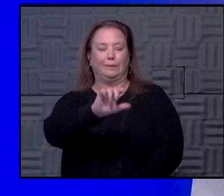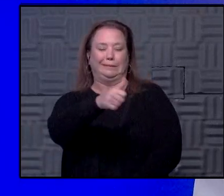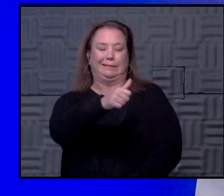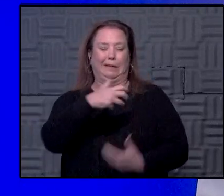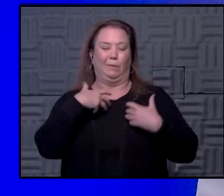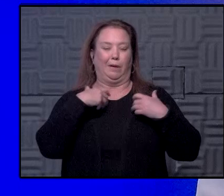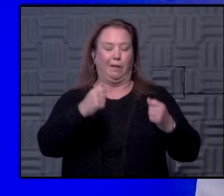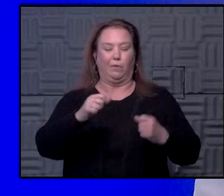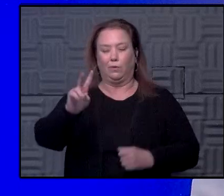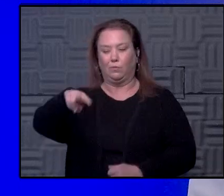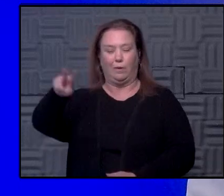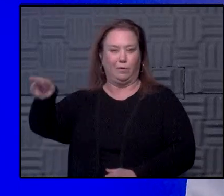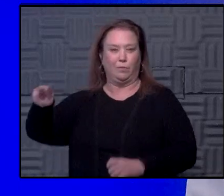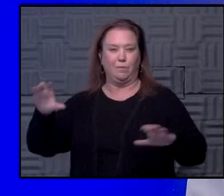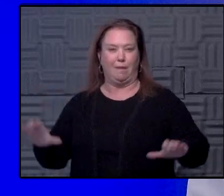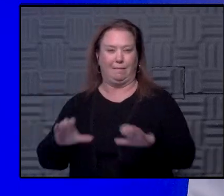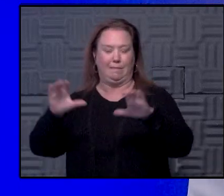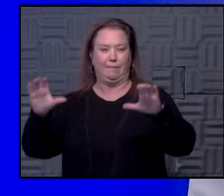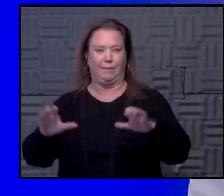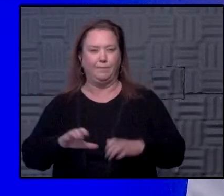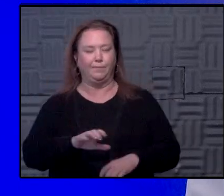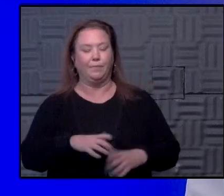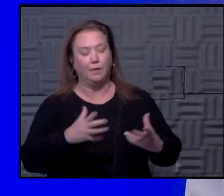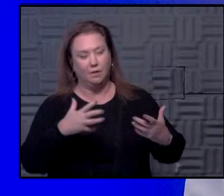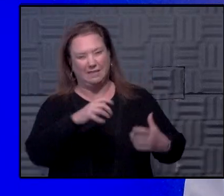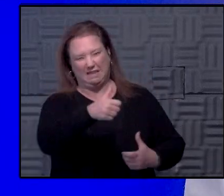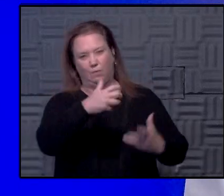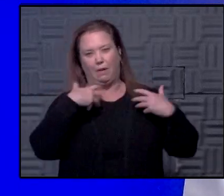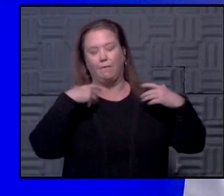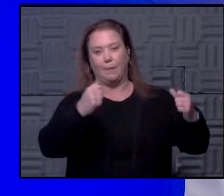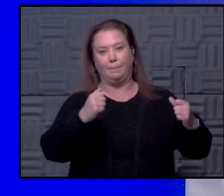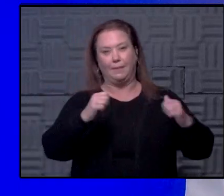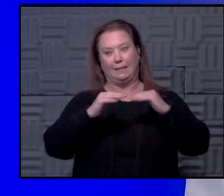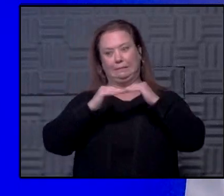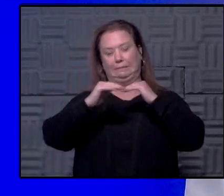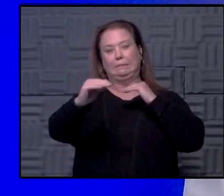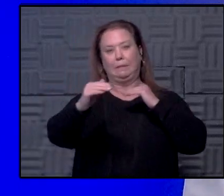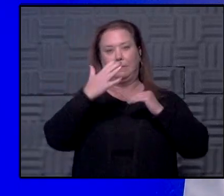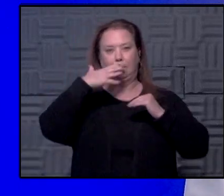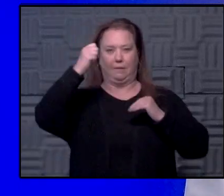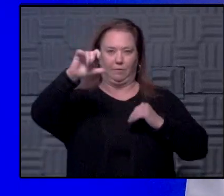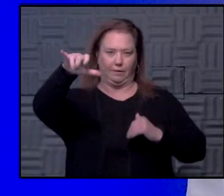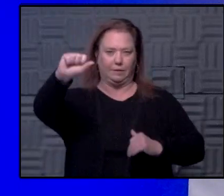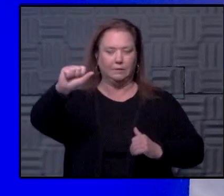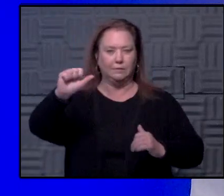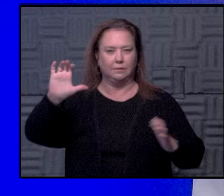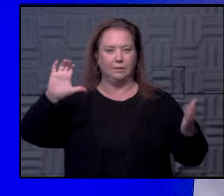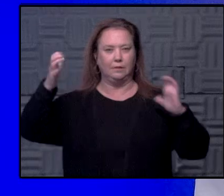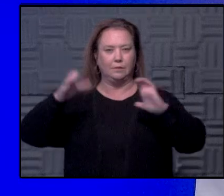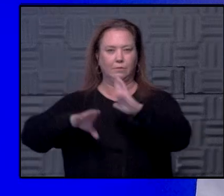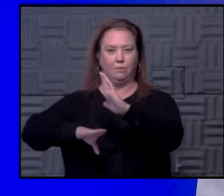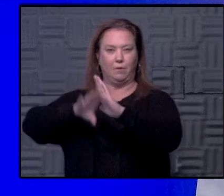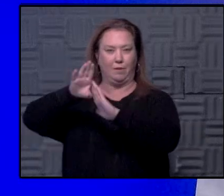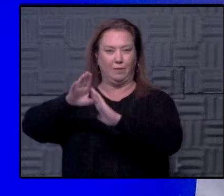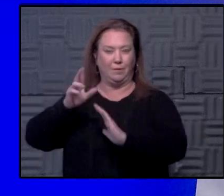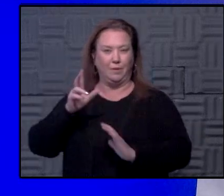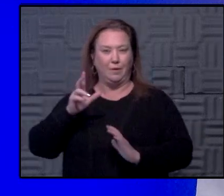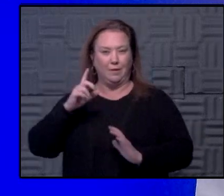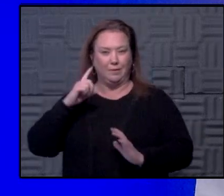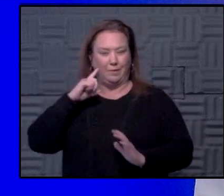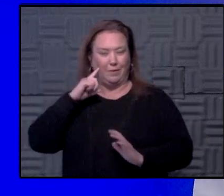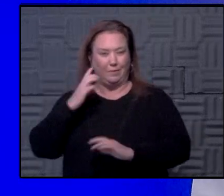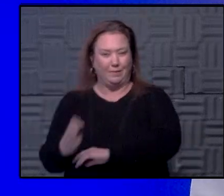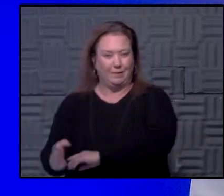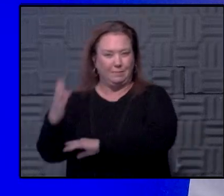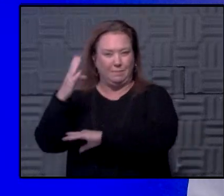the recovery period. So I think that's good that we're stable. It's a lot better than going up. As we know, as we heard a little bit earlier this